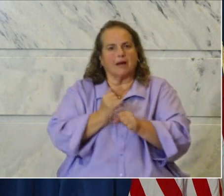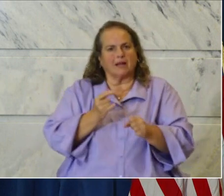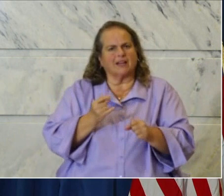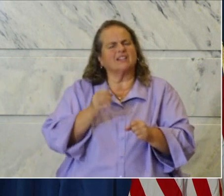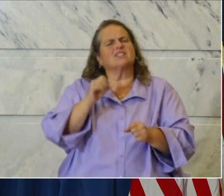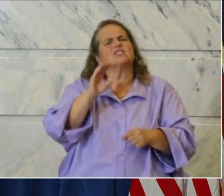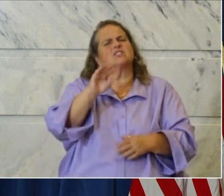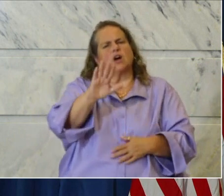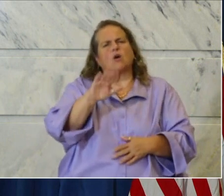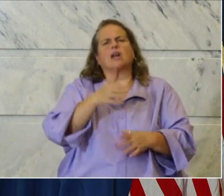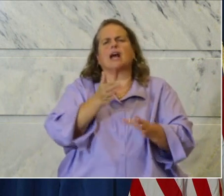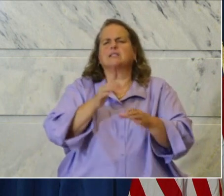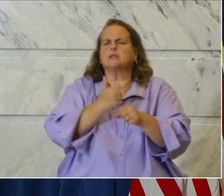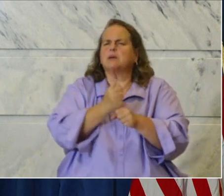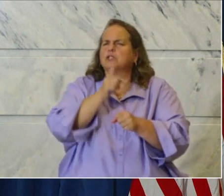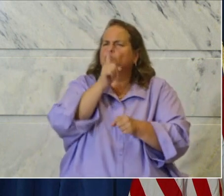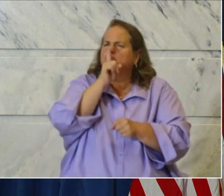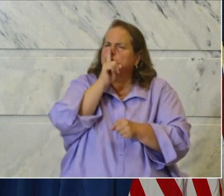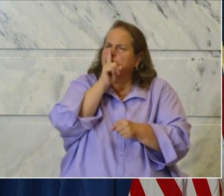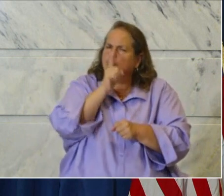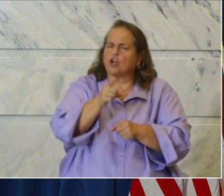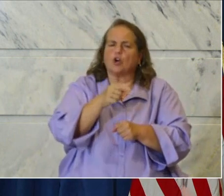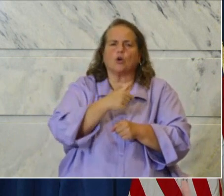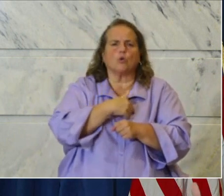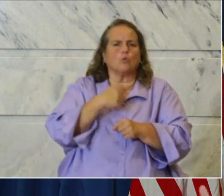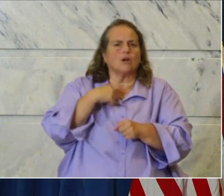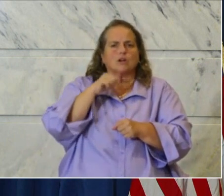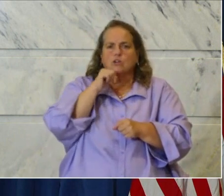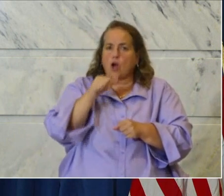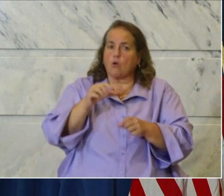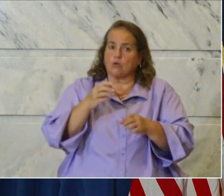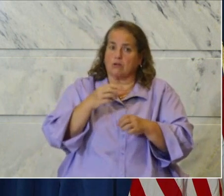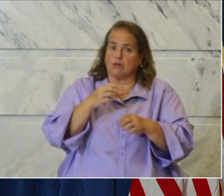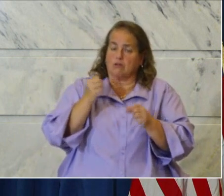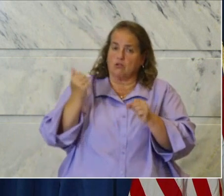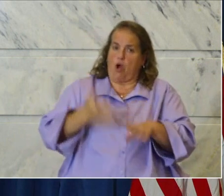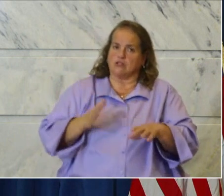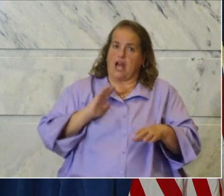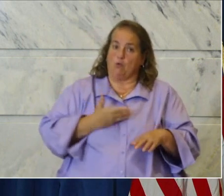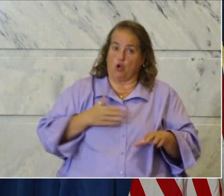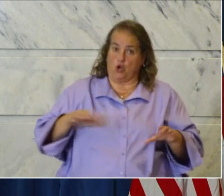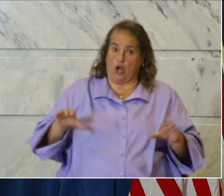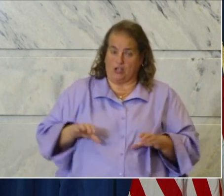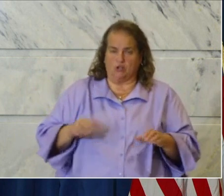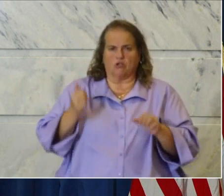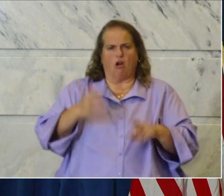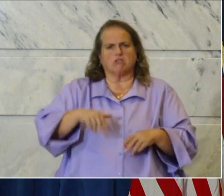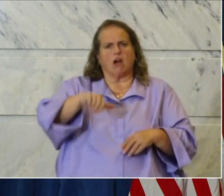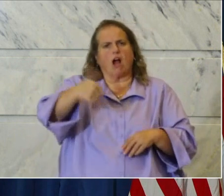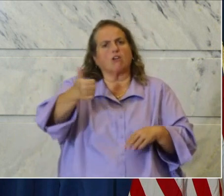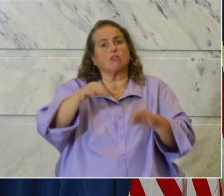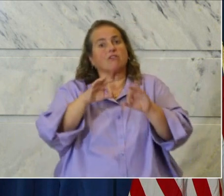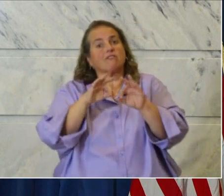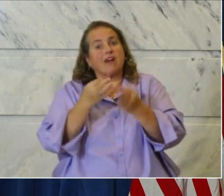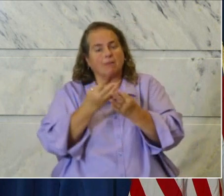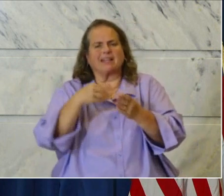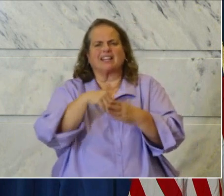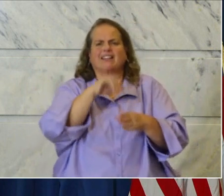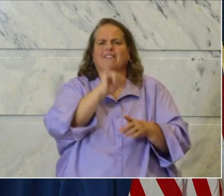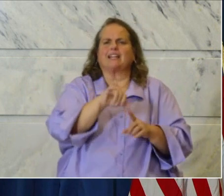So let's make sure that we don't partake in actions that would result in any family being in